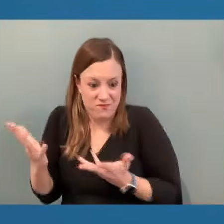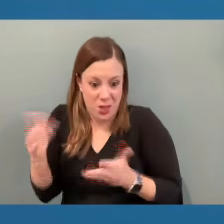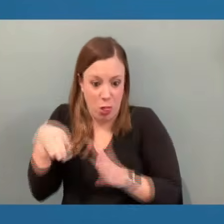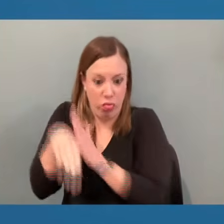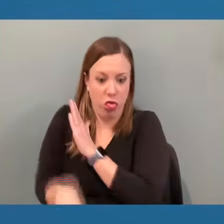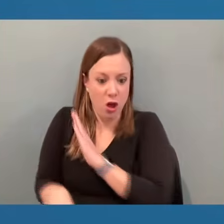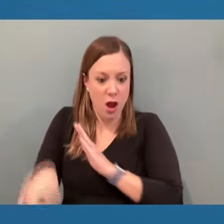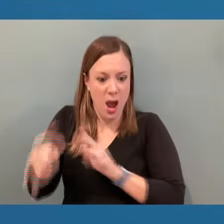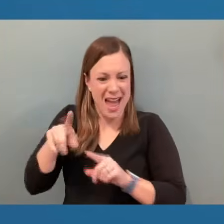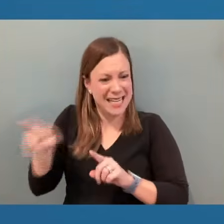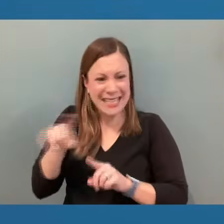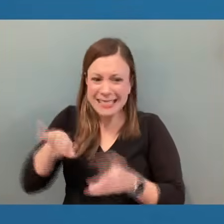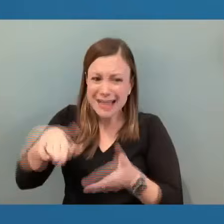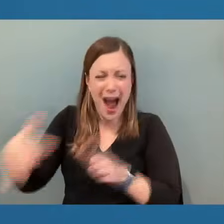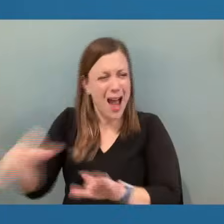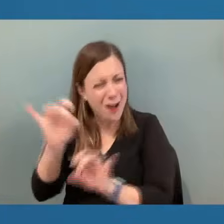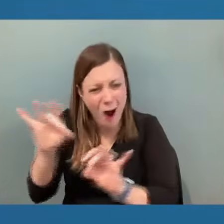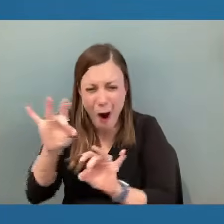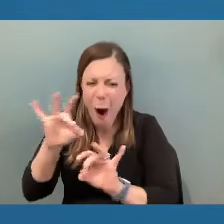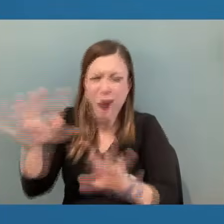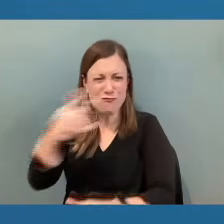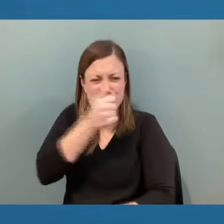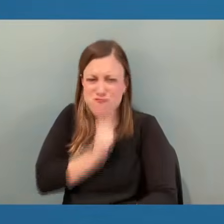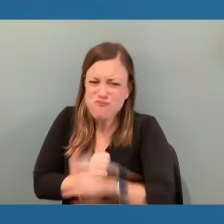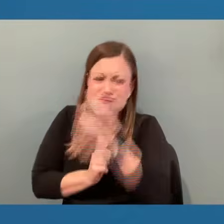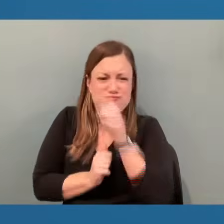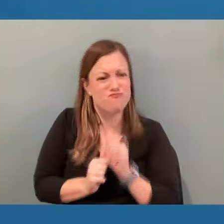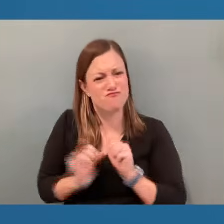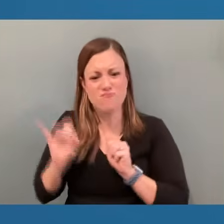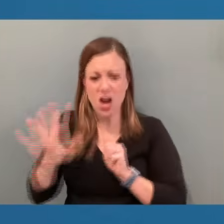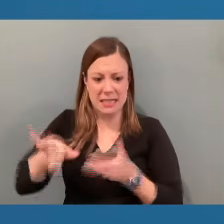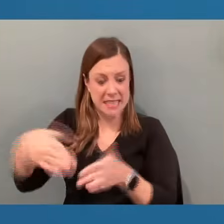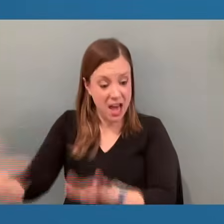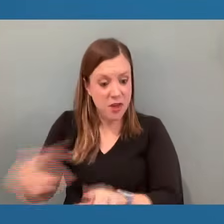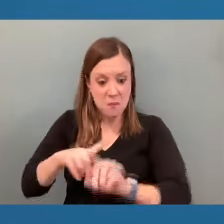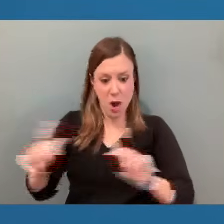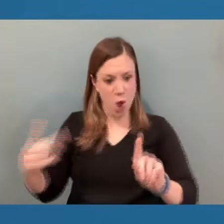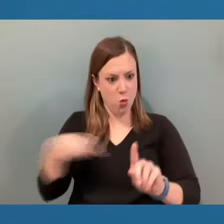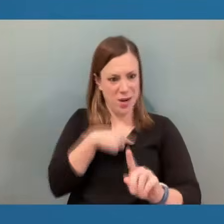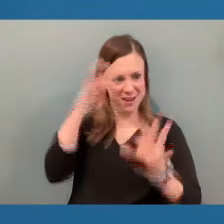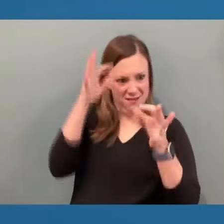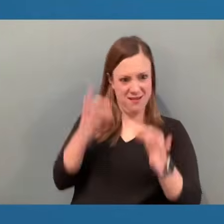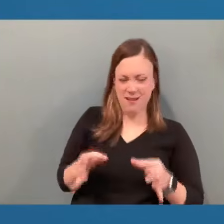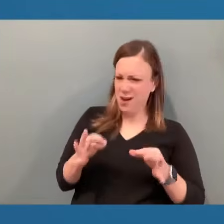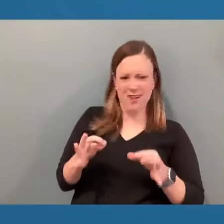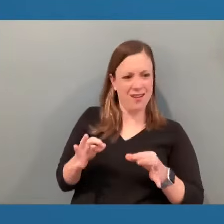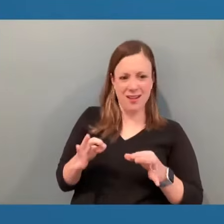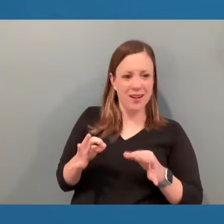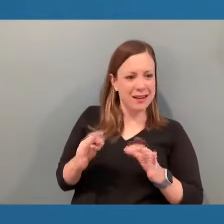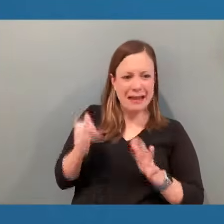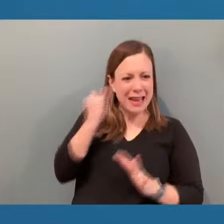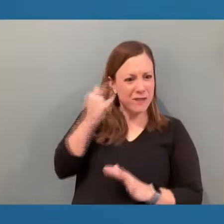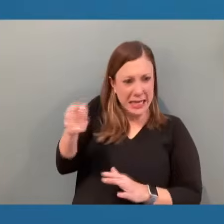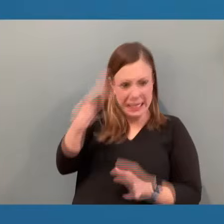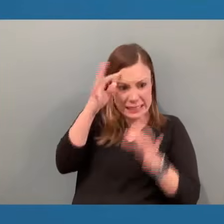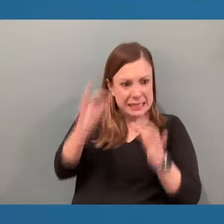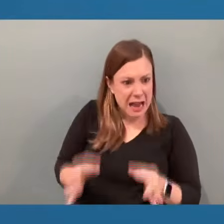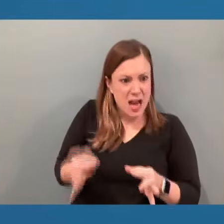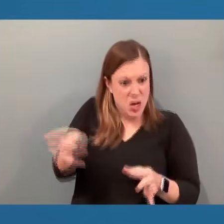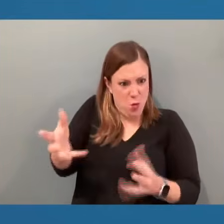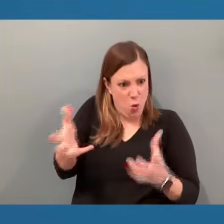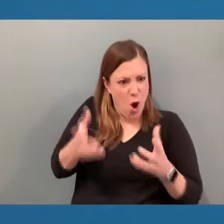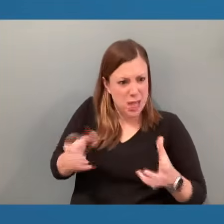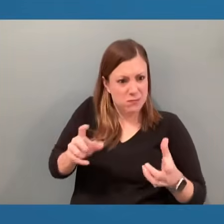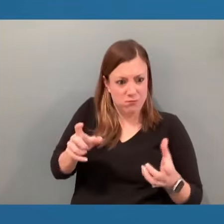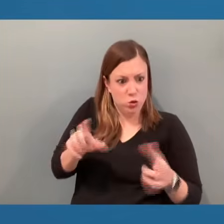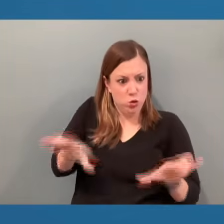those who are suffering that we are taking this bold step forward. We wouldn't be here today,